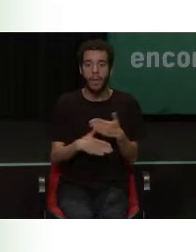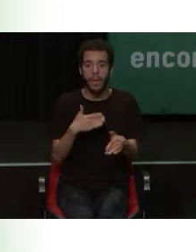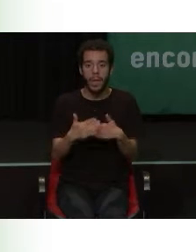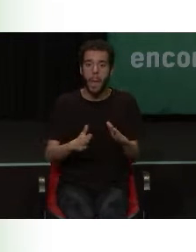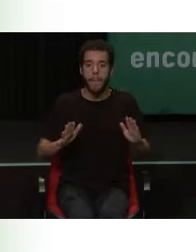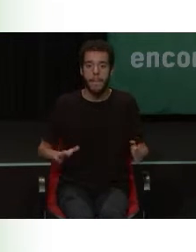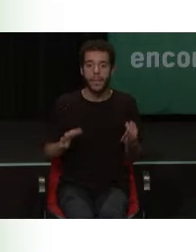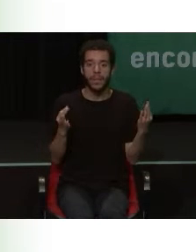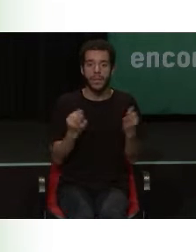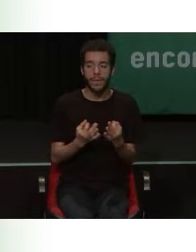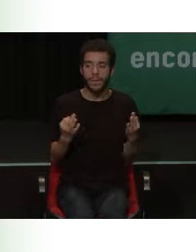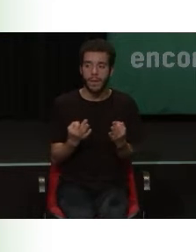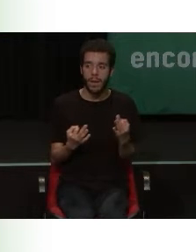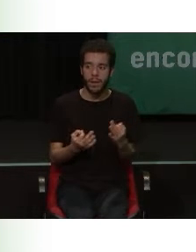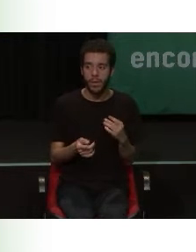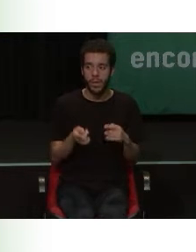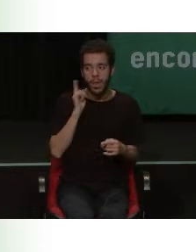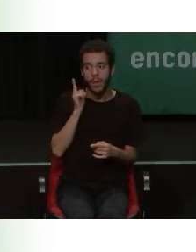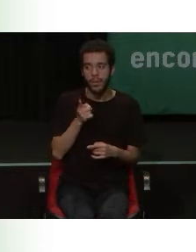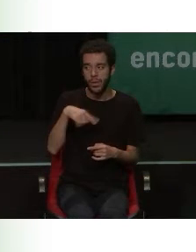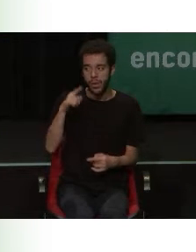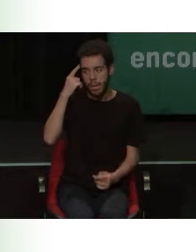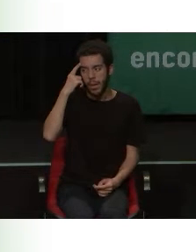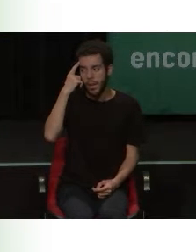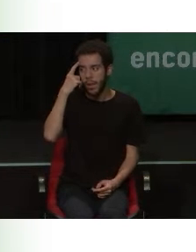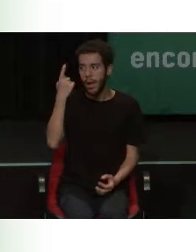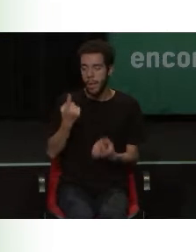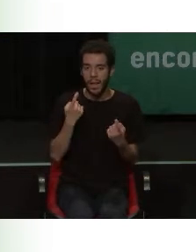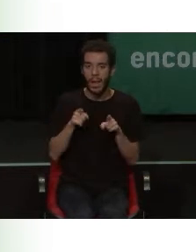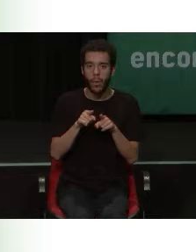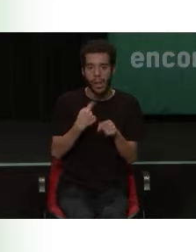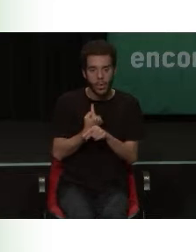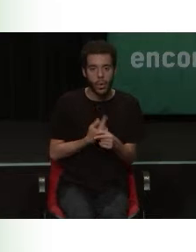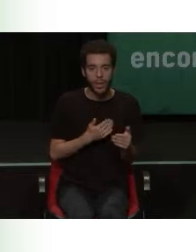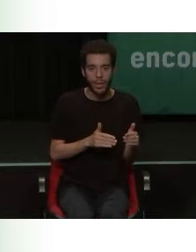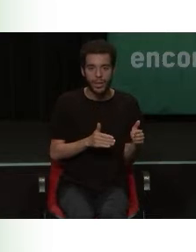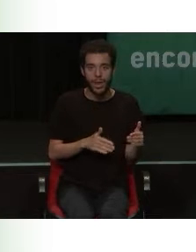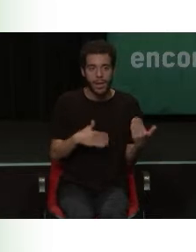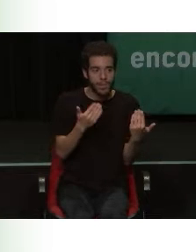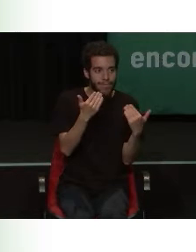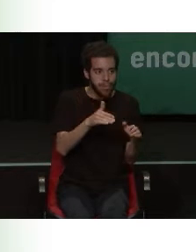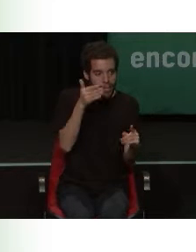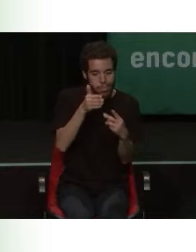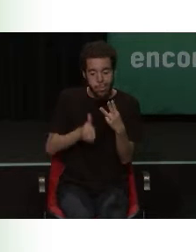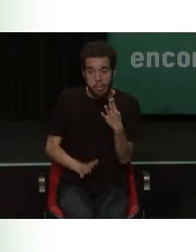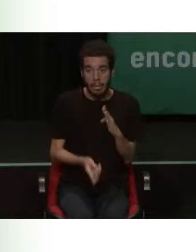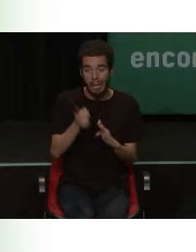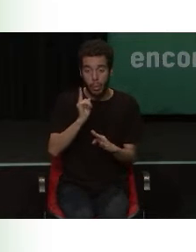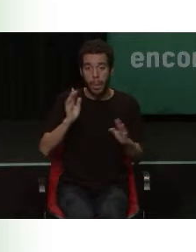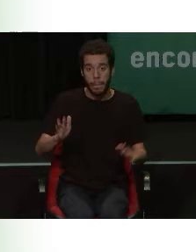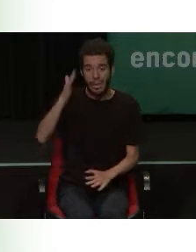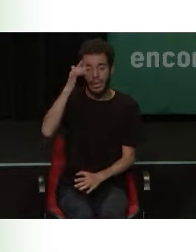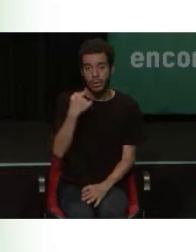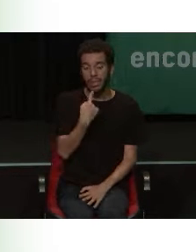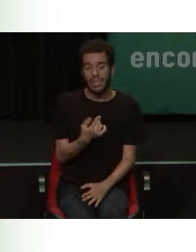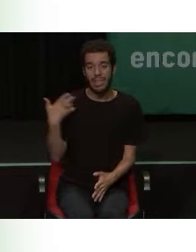future studies, and we will continue to study. But it's good to think that things are not linear, and